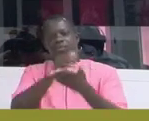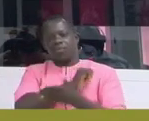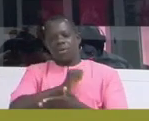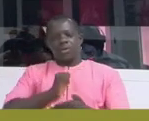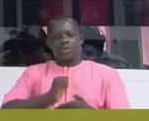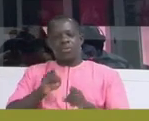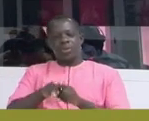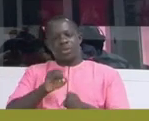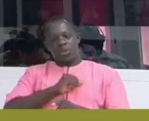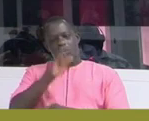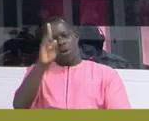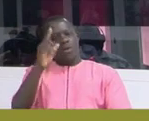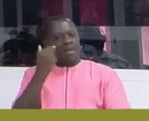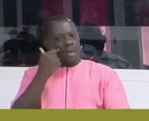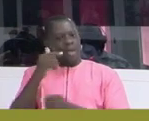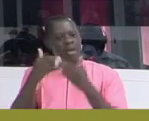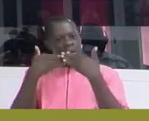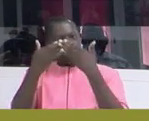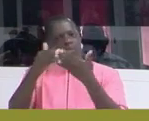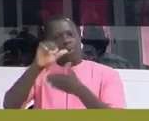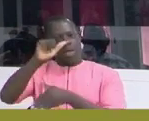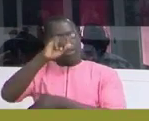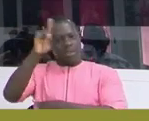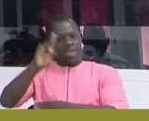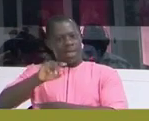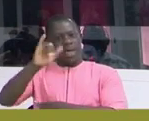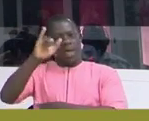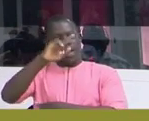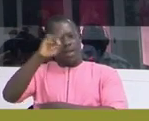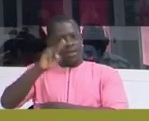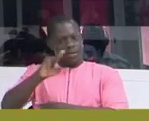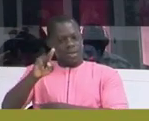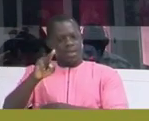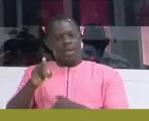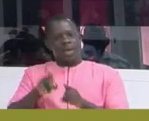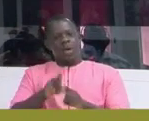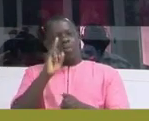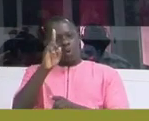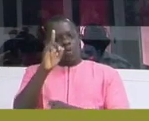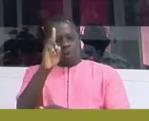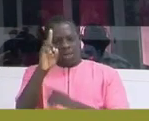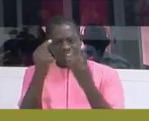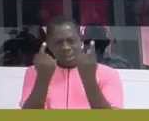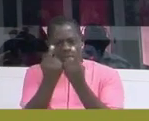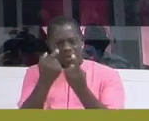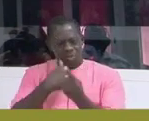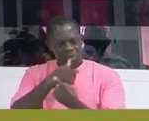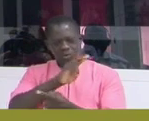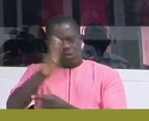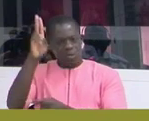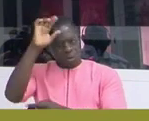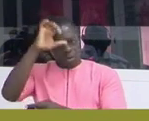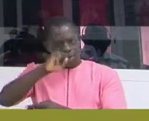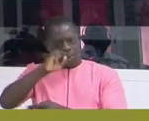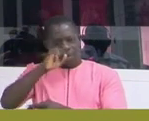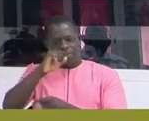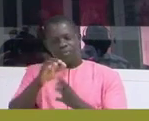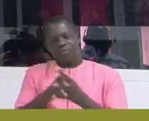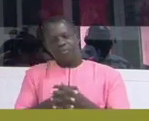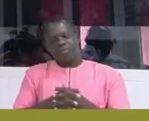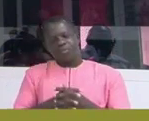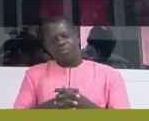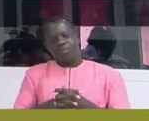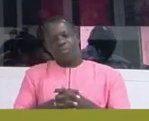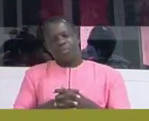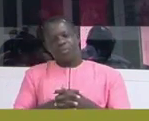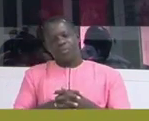will take money and spare us one day I said to him and he said yes. I said you know there is one thing which I